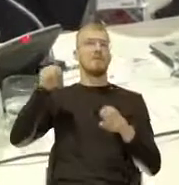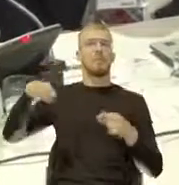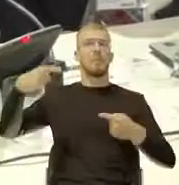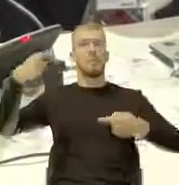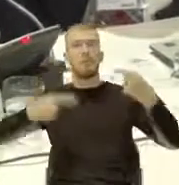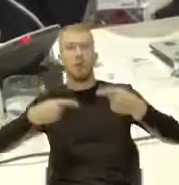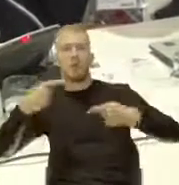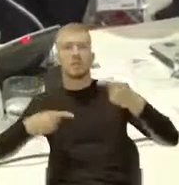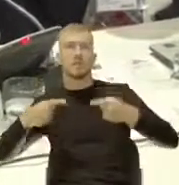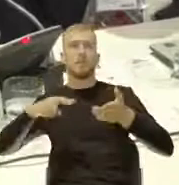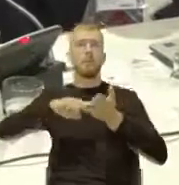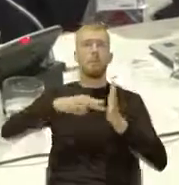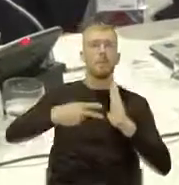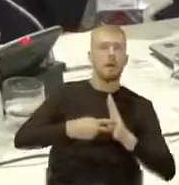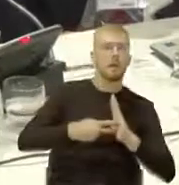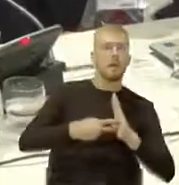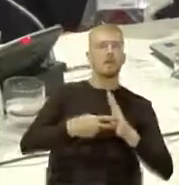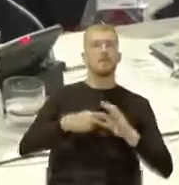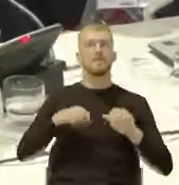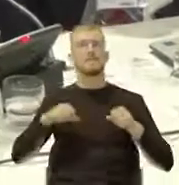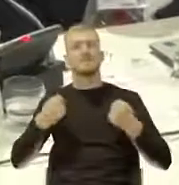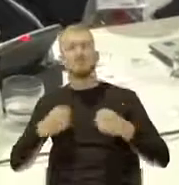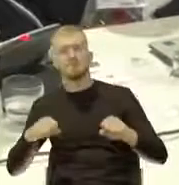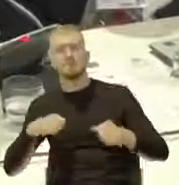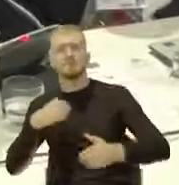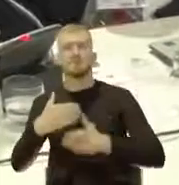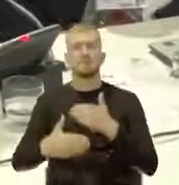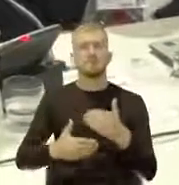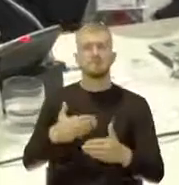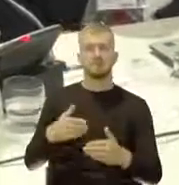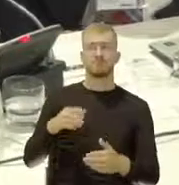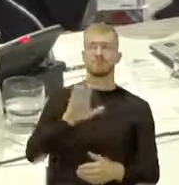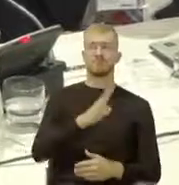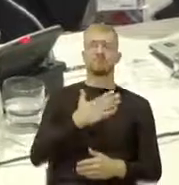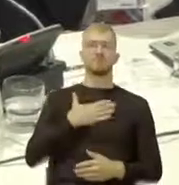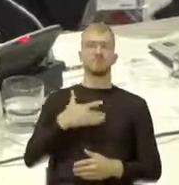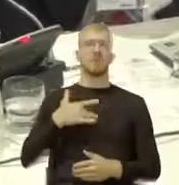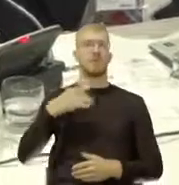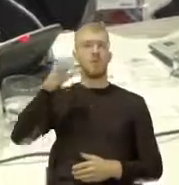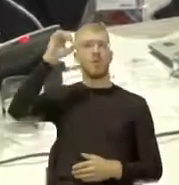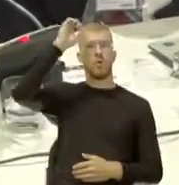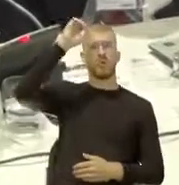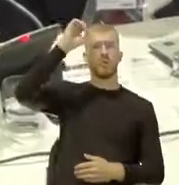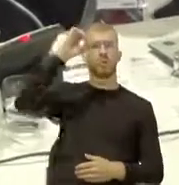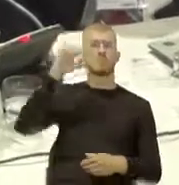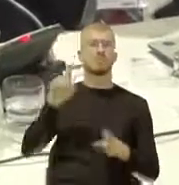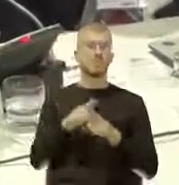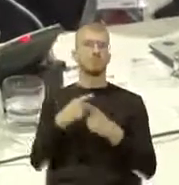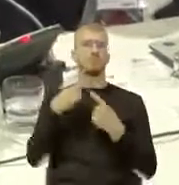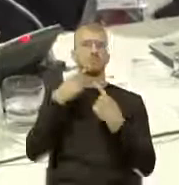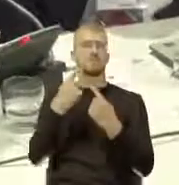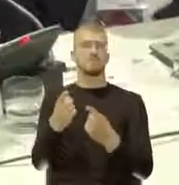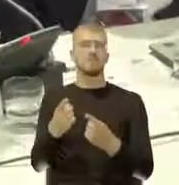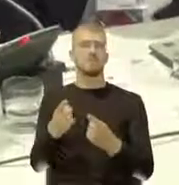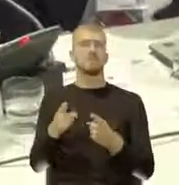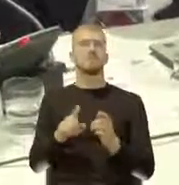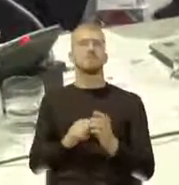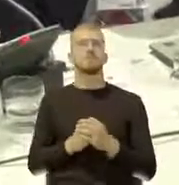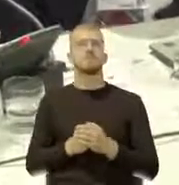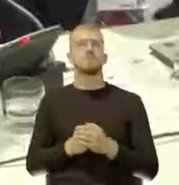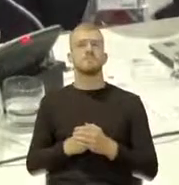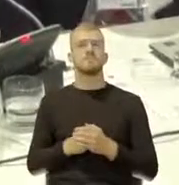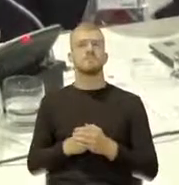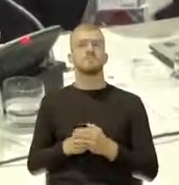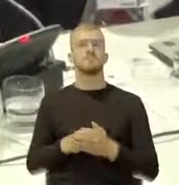talk about practical projects and how we can learn from each other, not